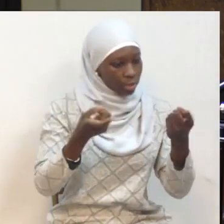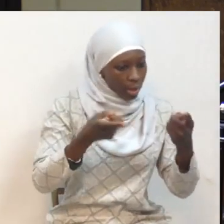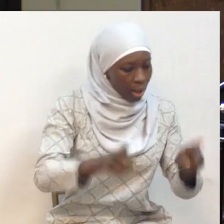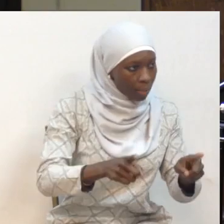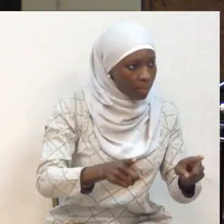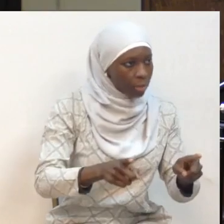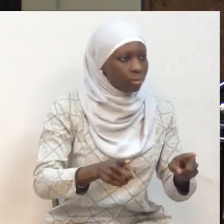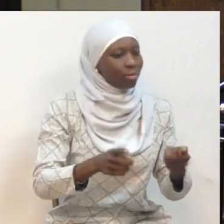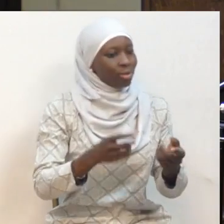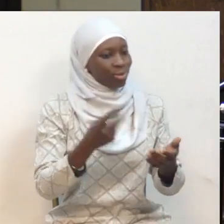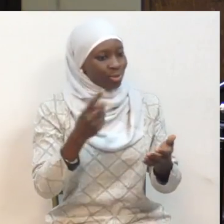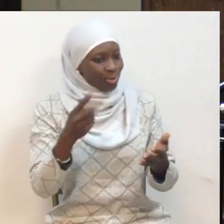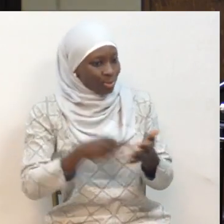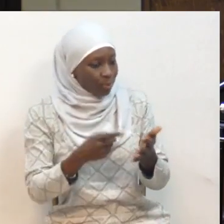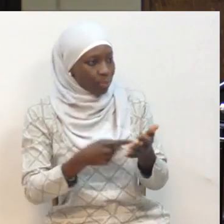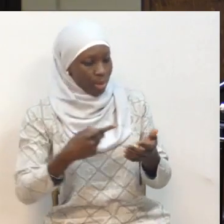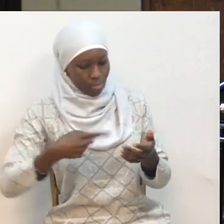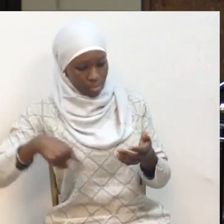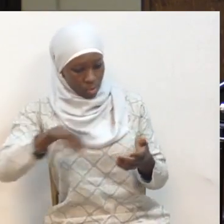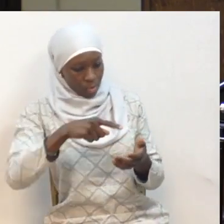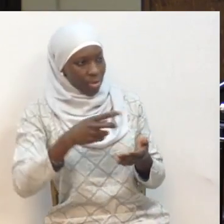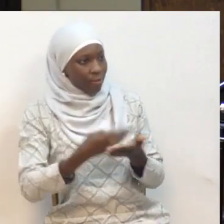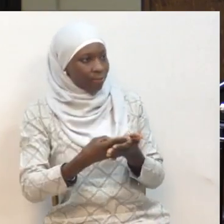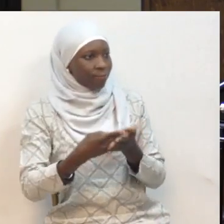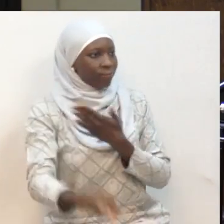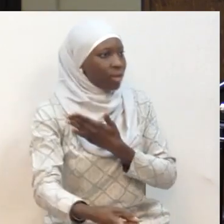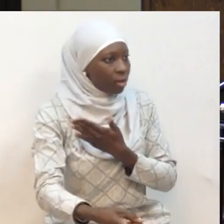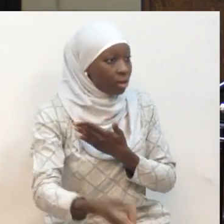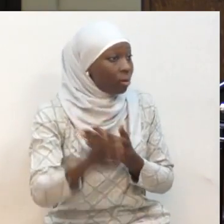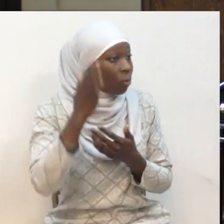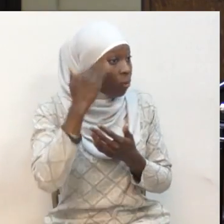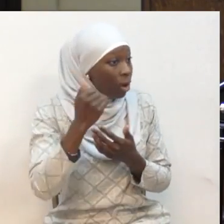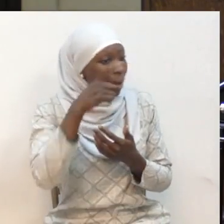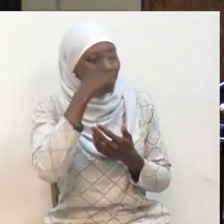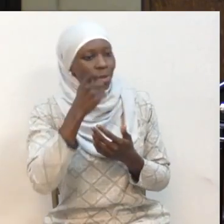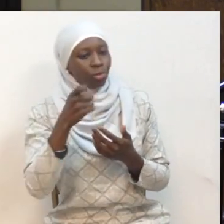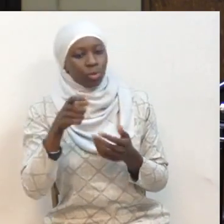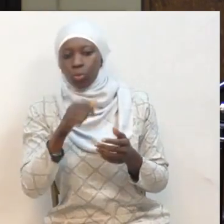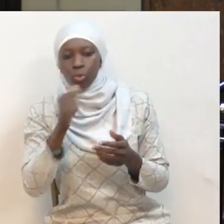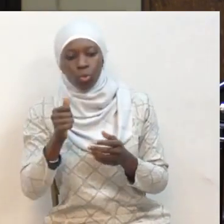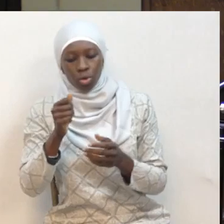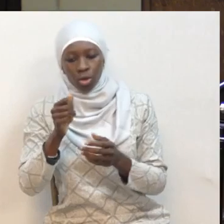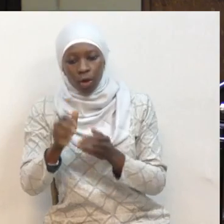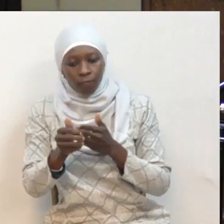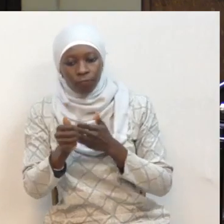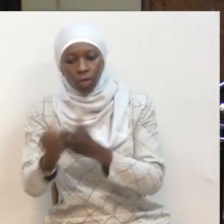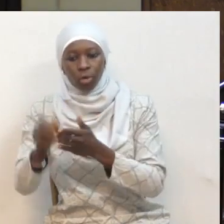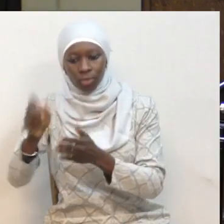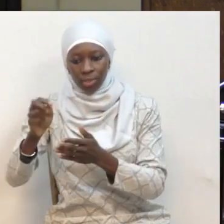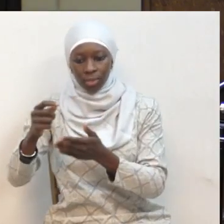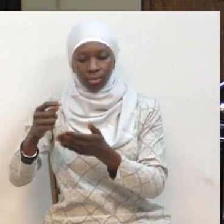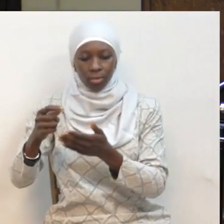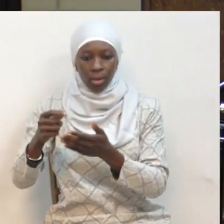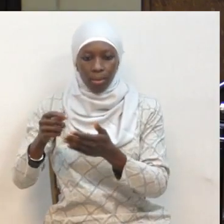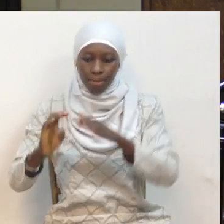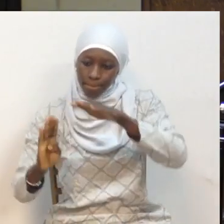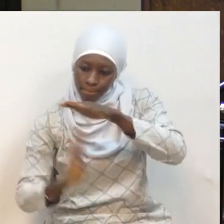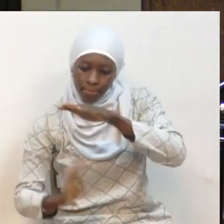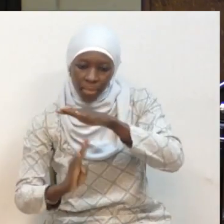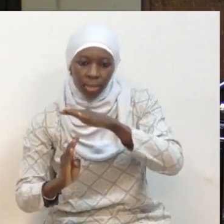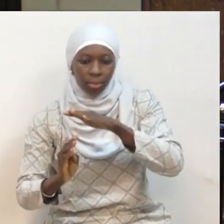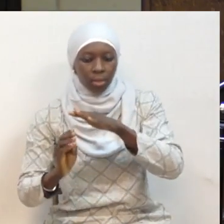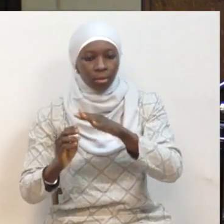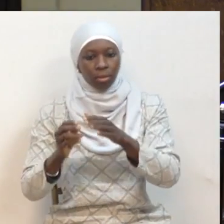Why? Because we are violating these basic principles. When we do not teach our children to voice their